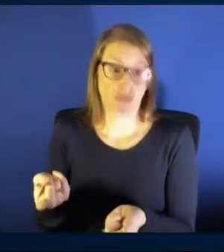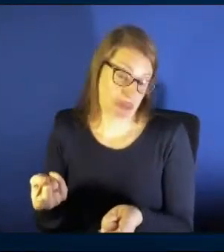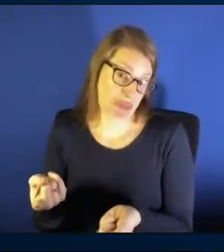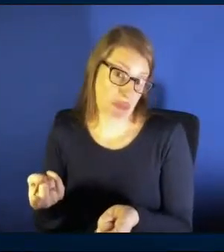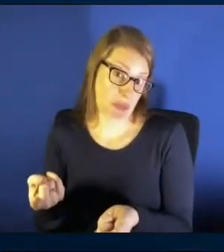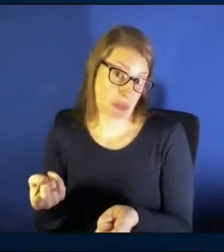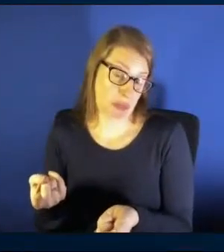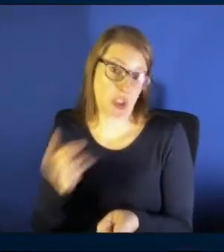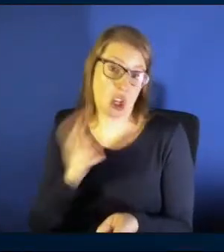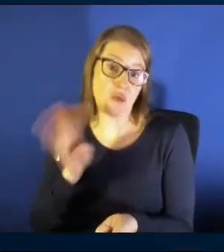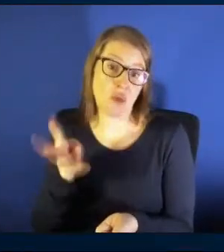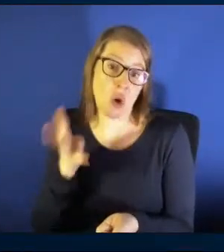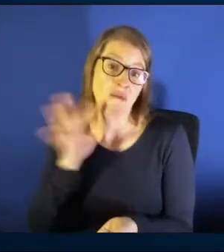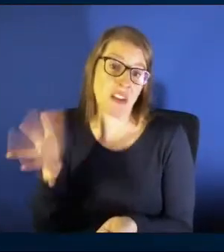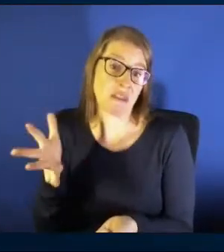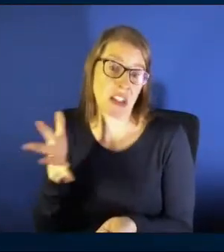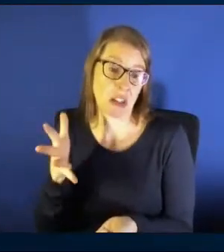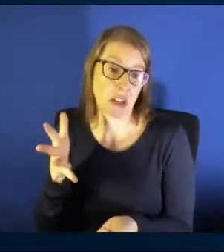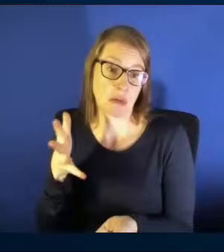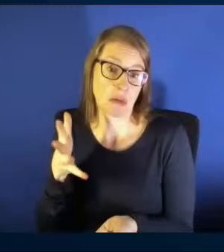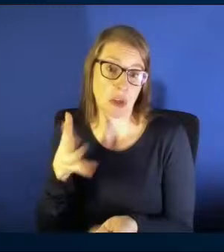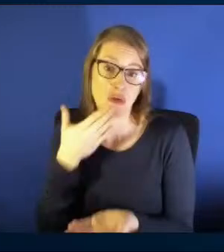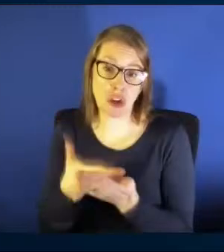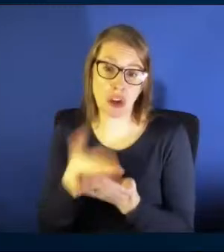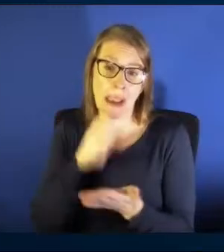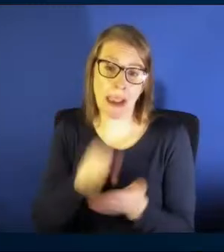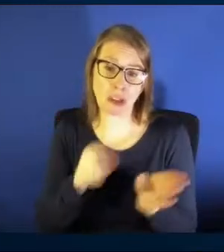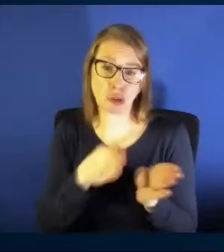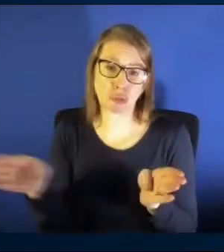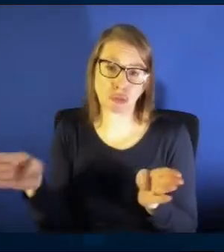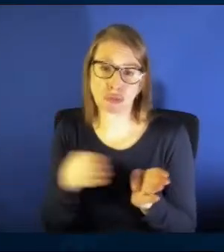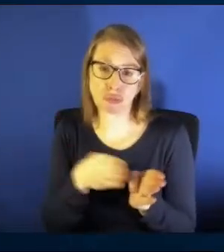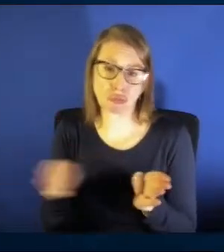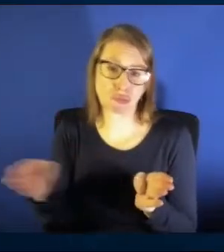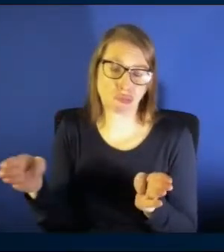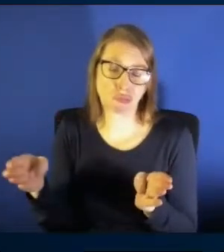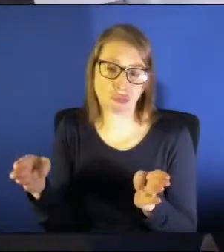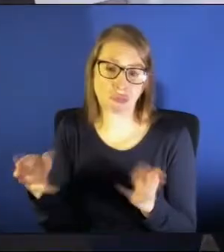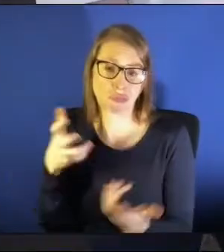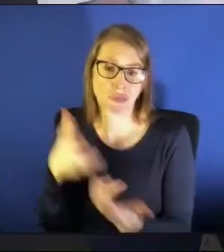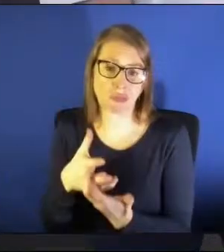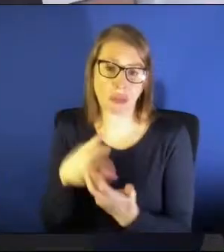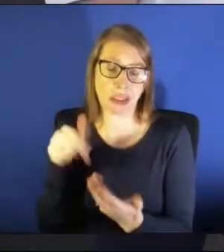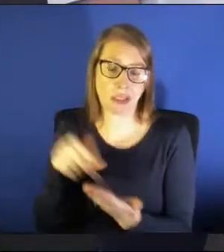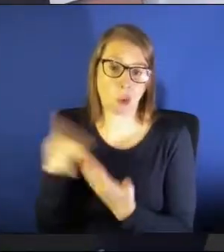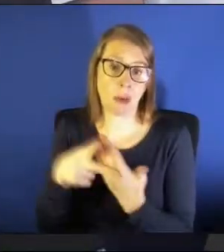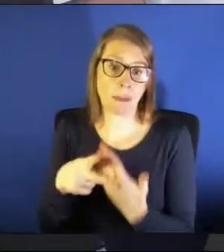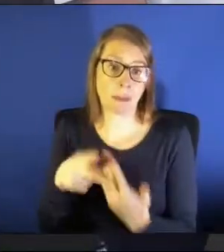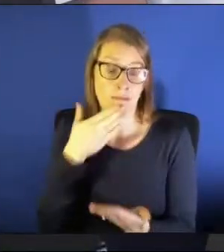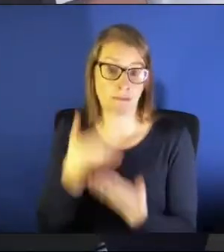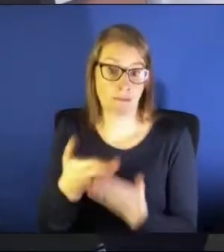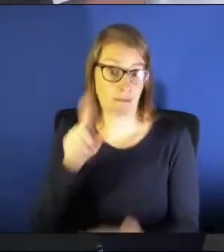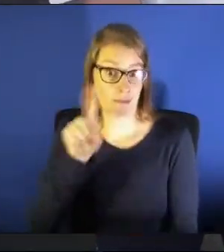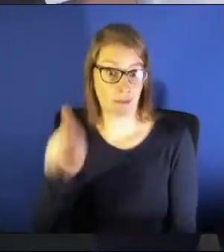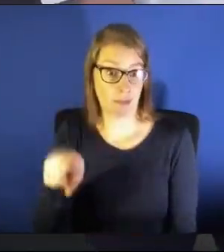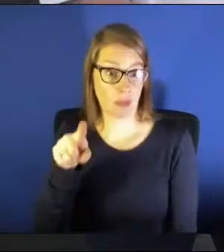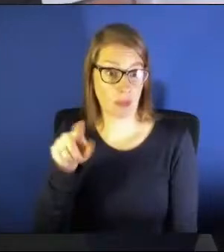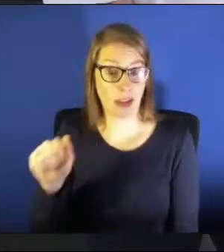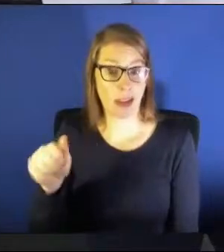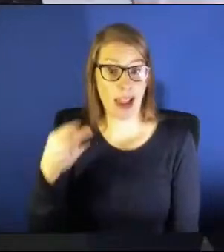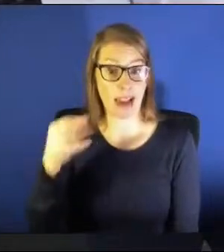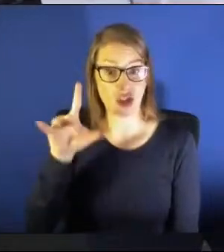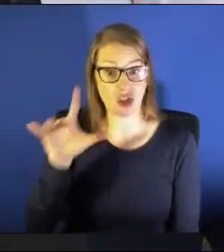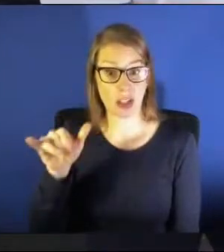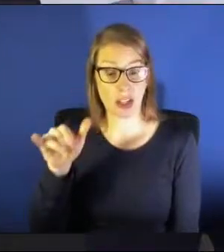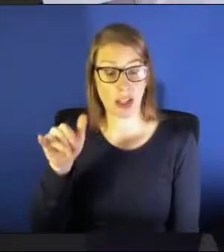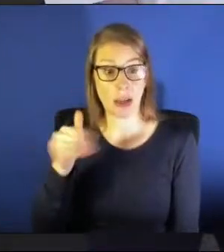or 50s and wants to try to correct something that's gone wrong? That's a good question from Ashley as far as if this is